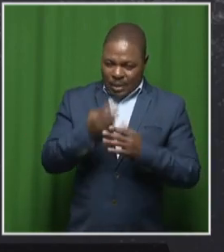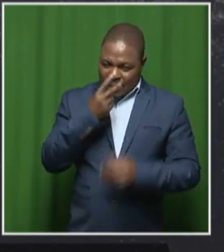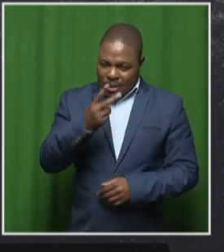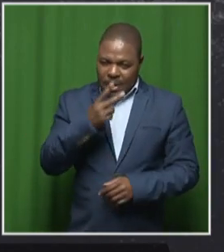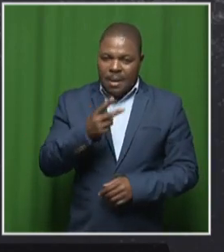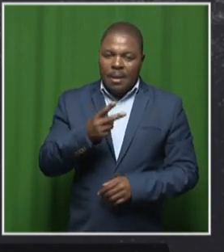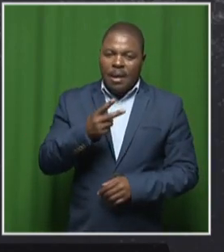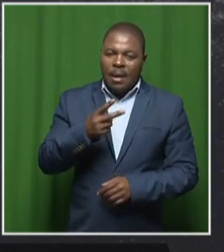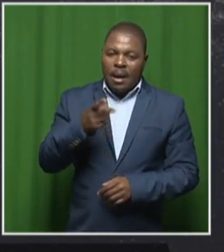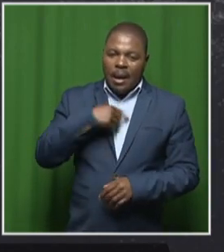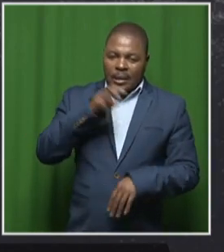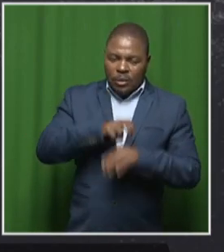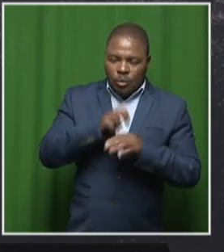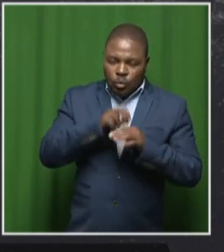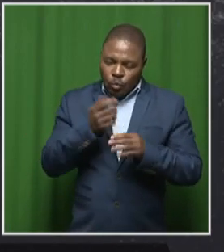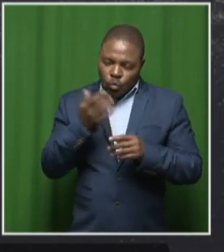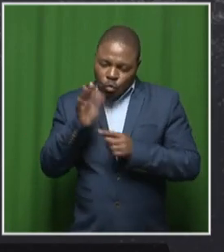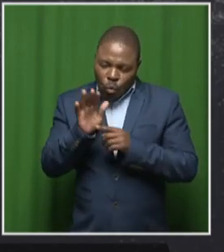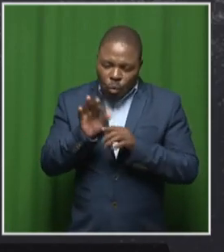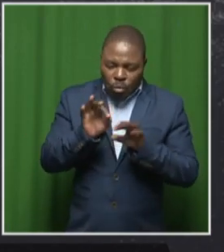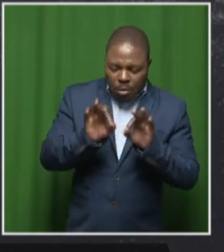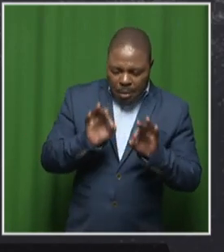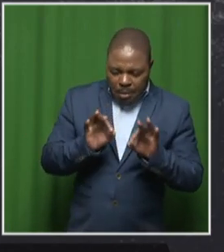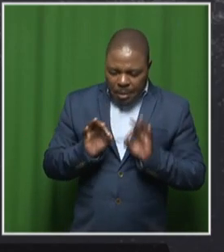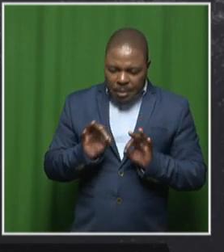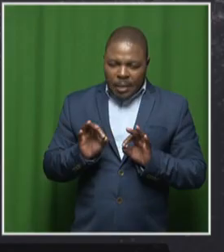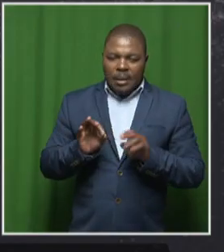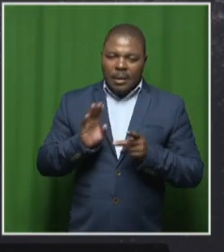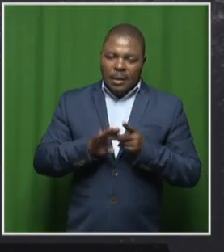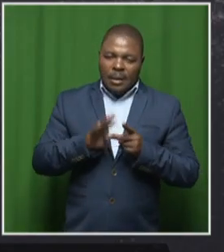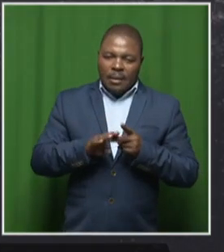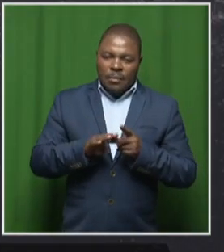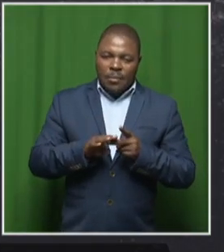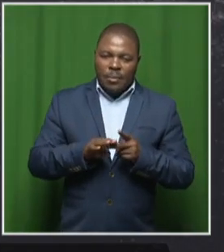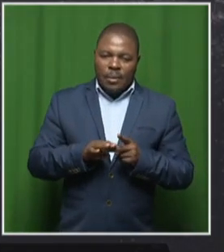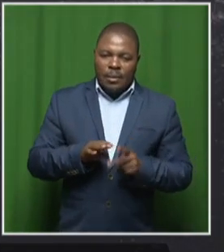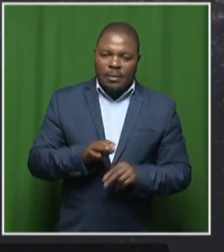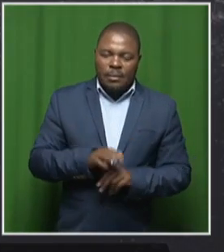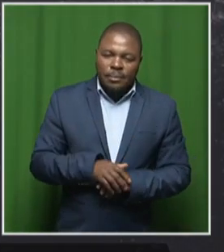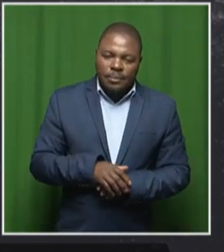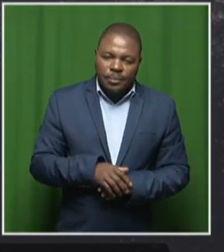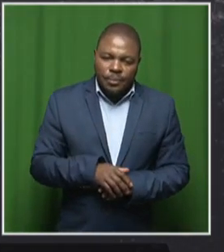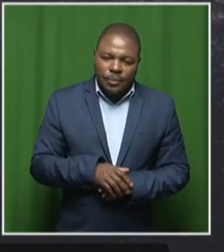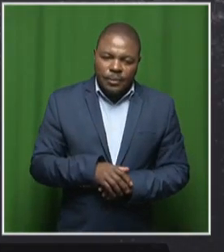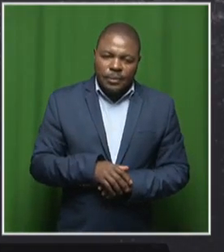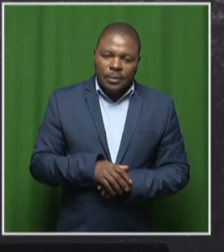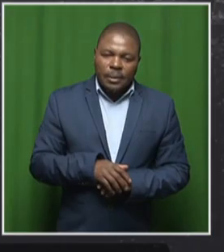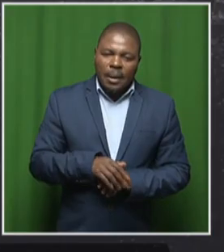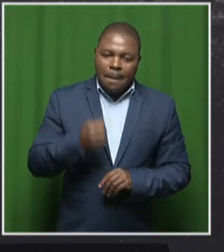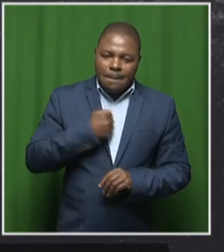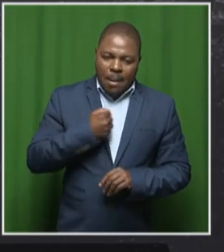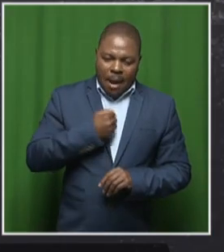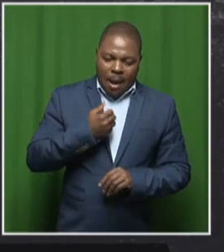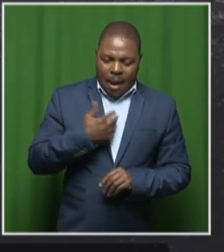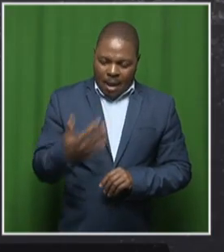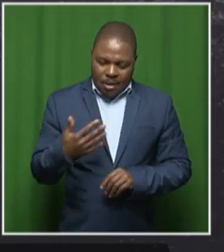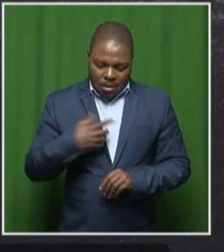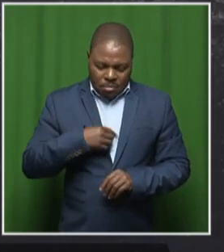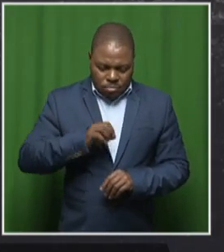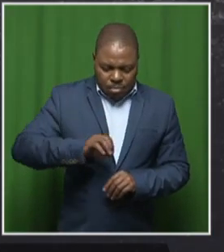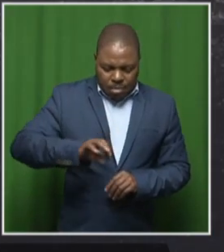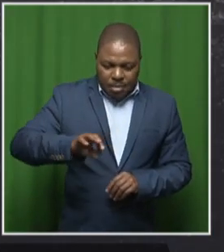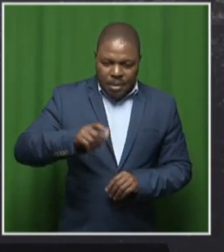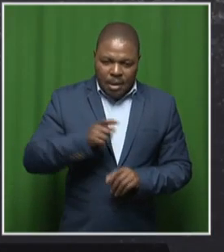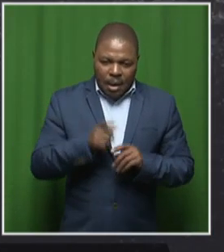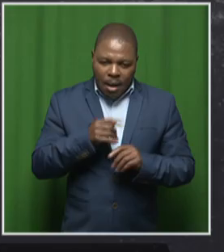there's beard, I need highlights, which then I can maybe just graze it with my hand, and then you'll get